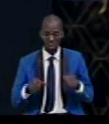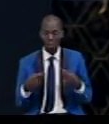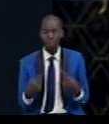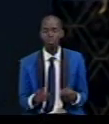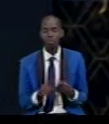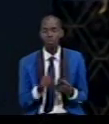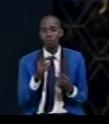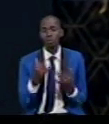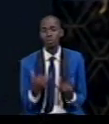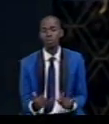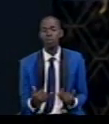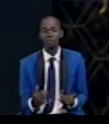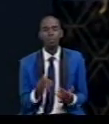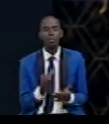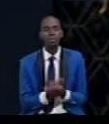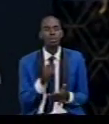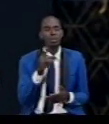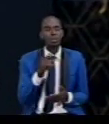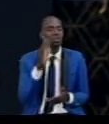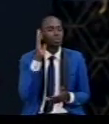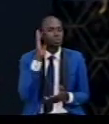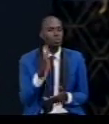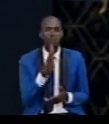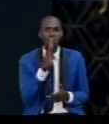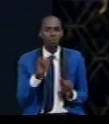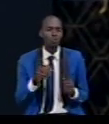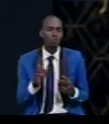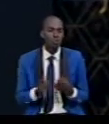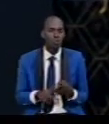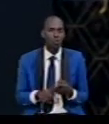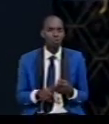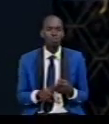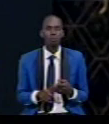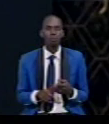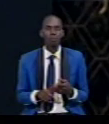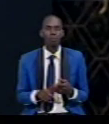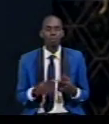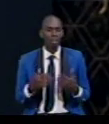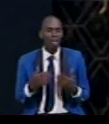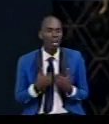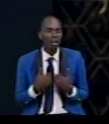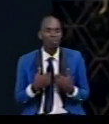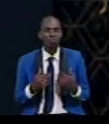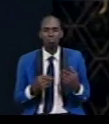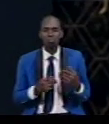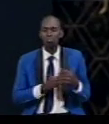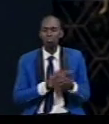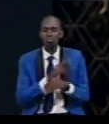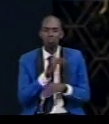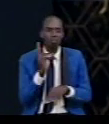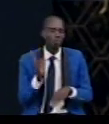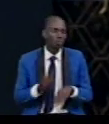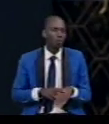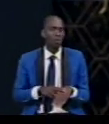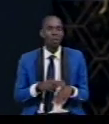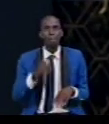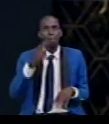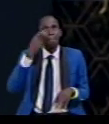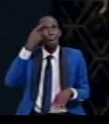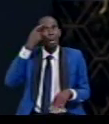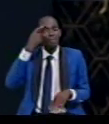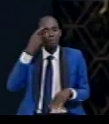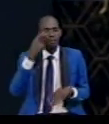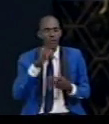to sit, you'll be able to have a normal mind, peace of